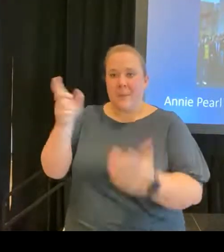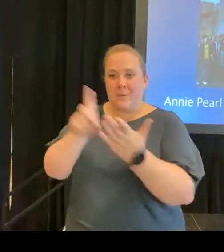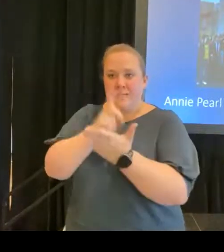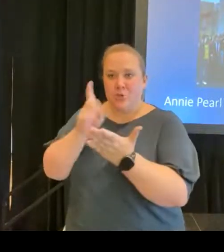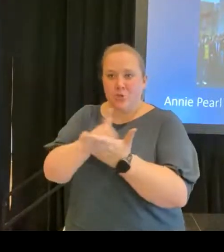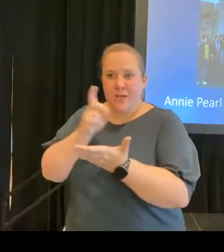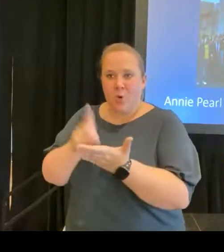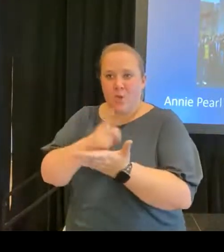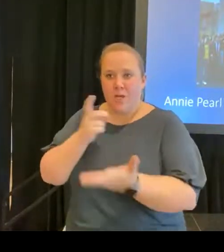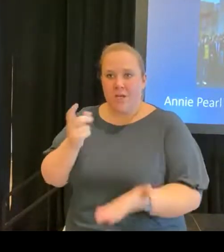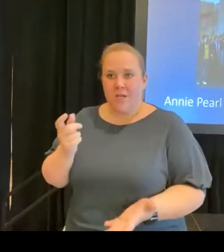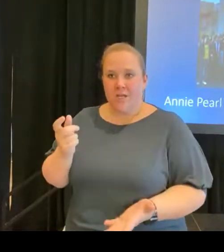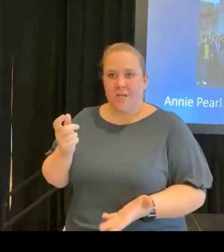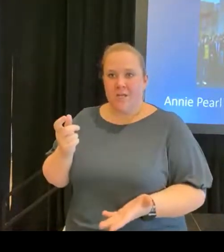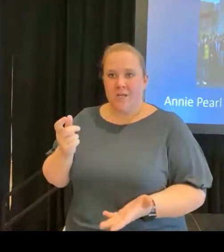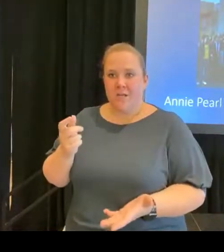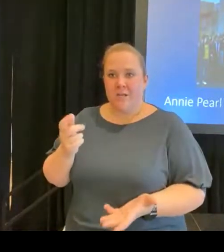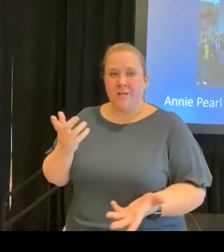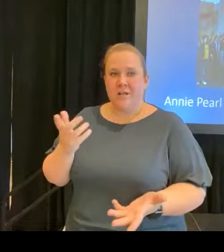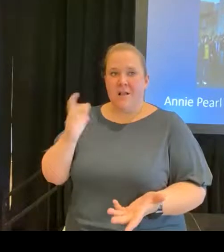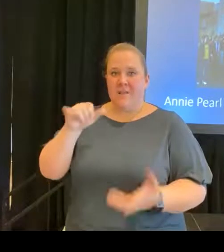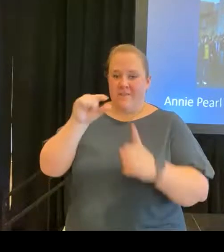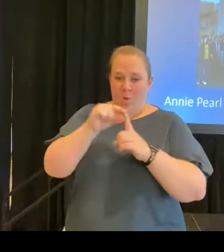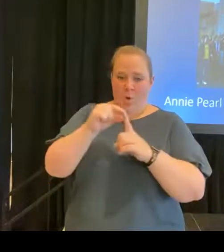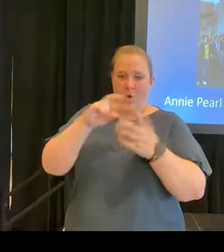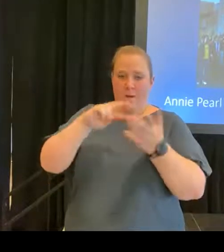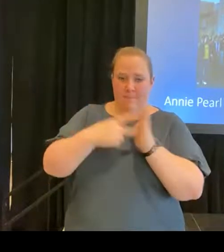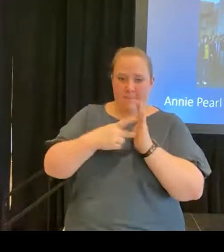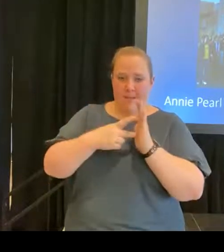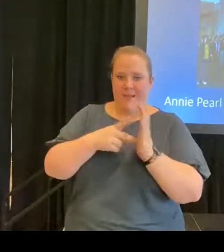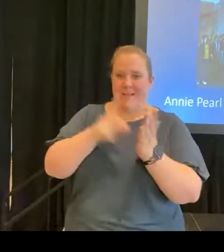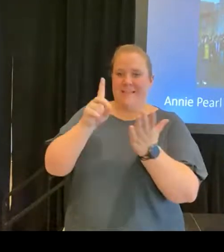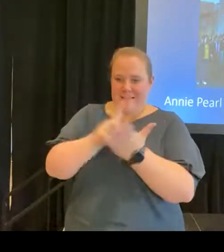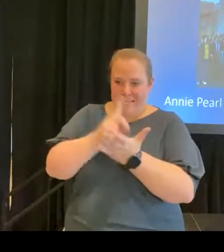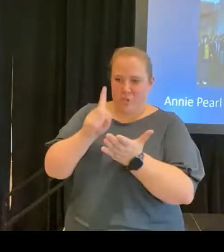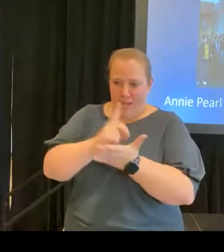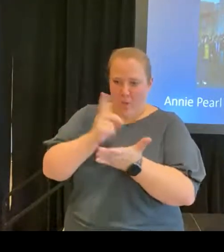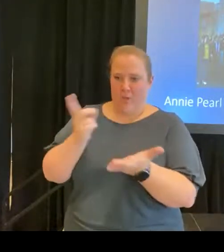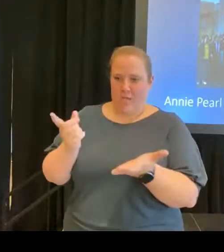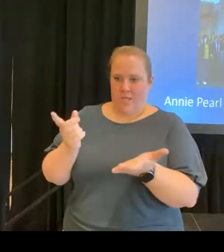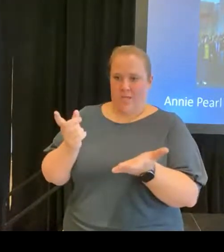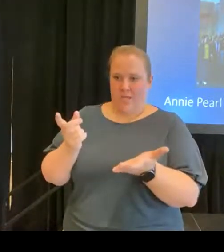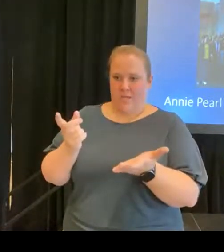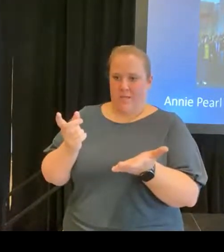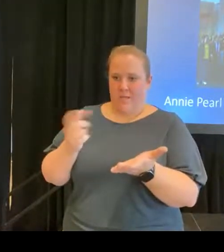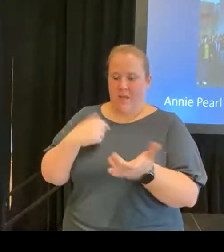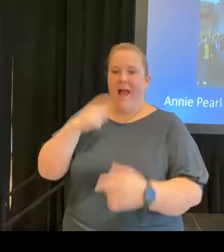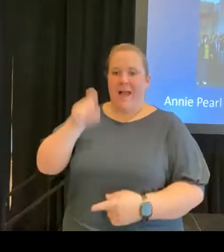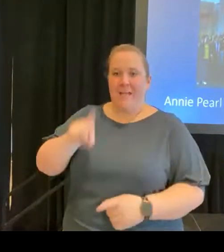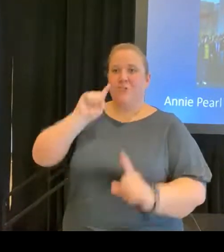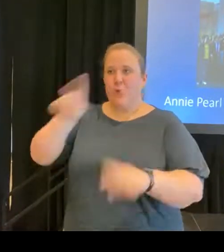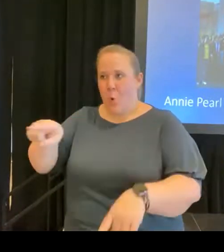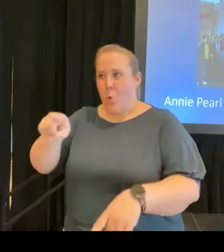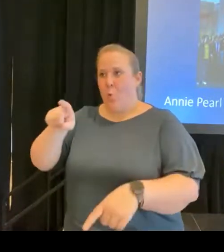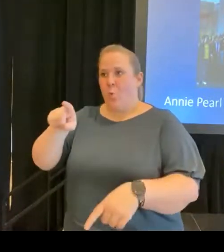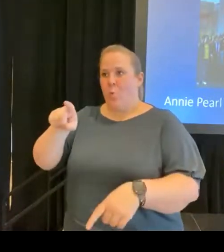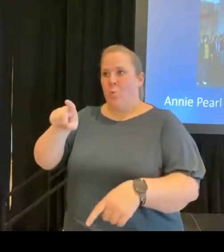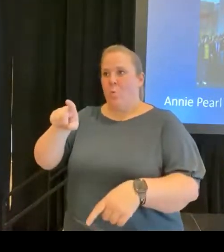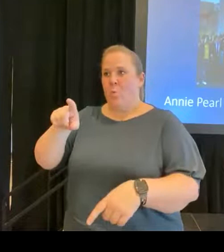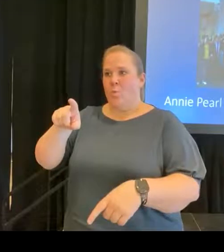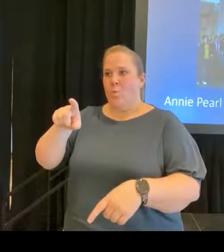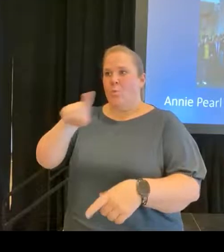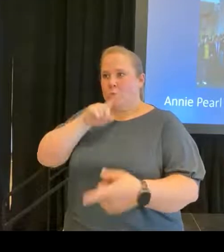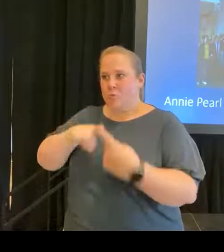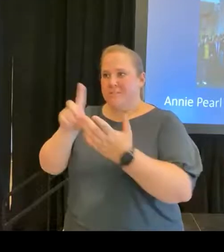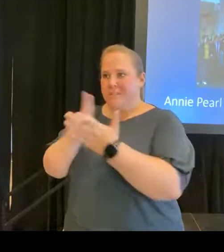dictionary. You see, the word meant dictionary. I had to go to,